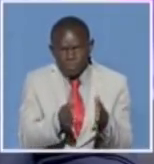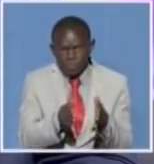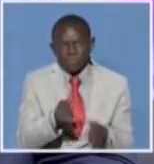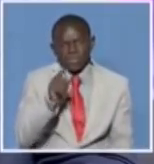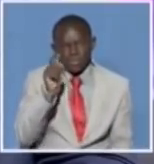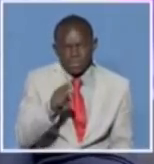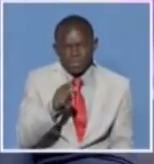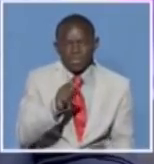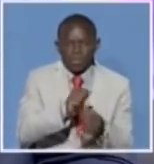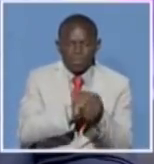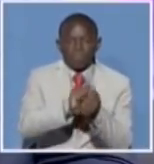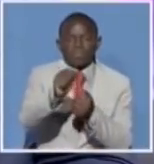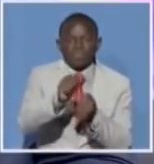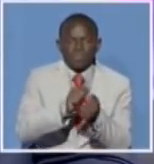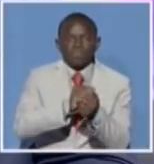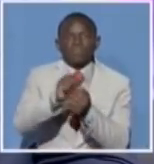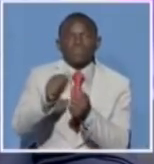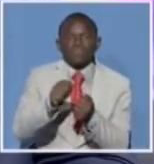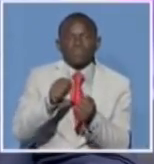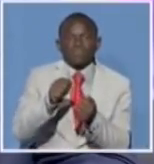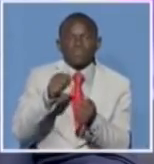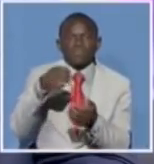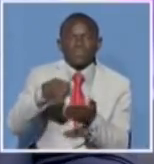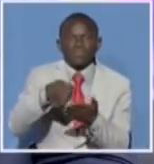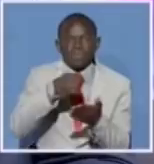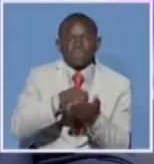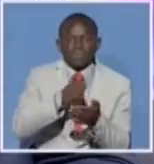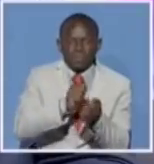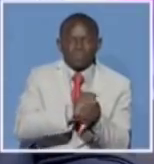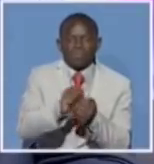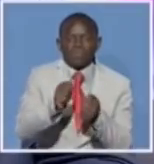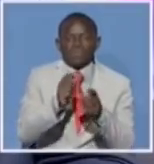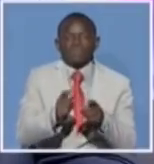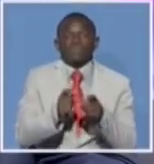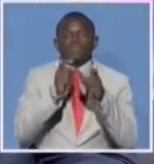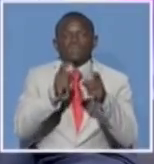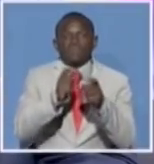to understand whether those competencies have been reached,